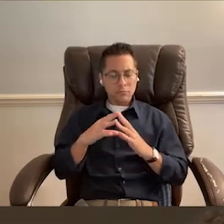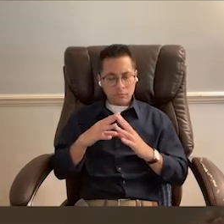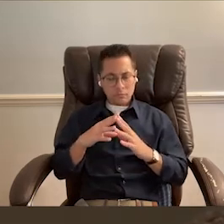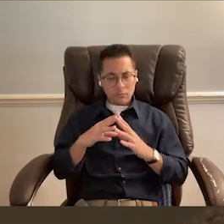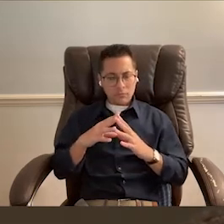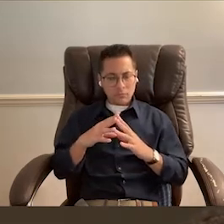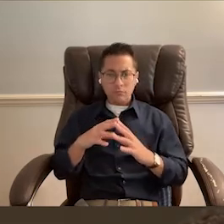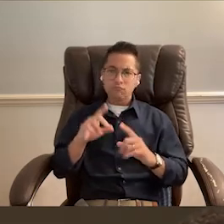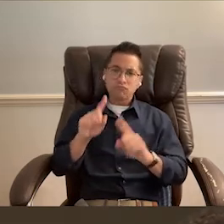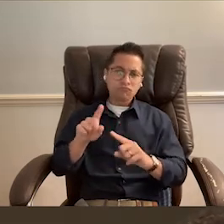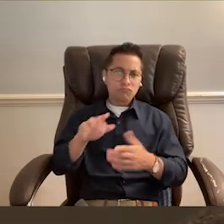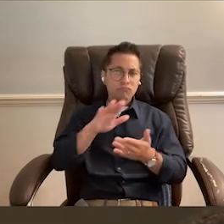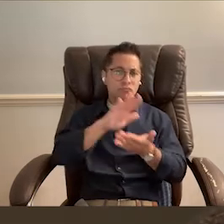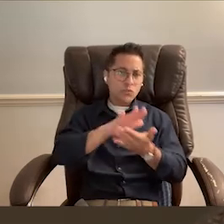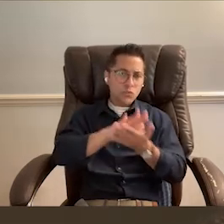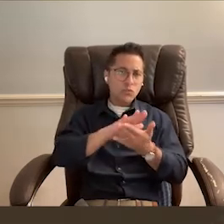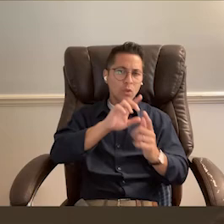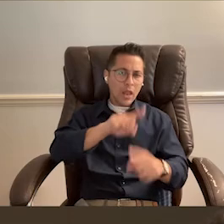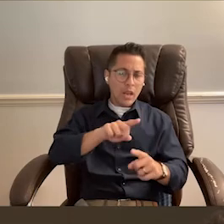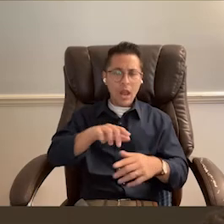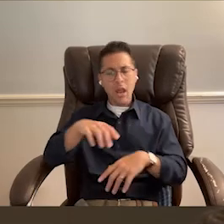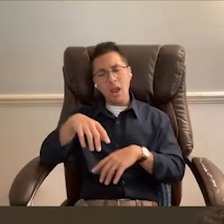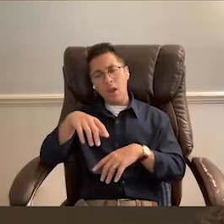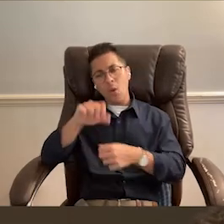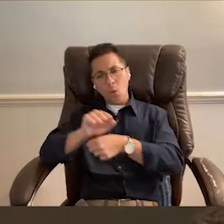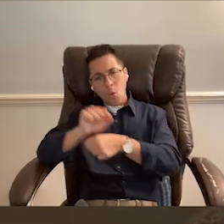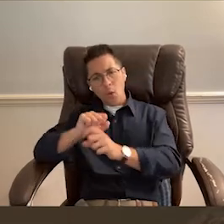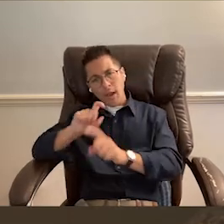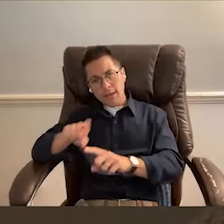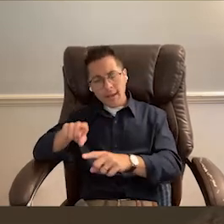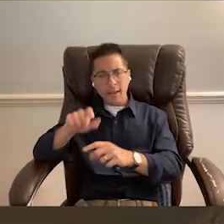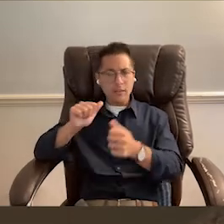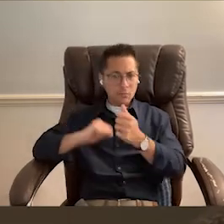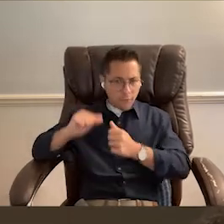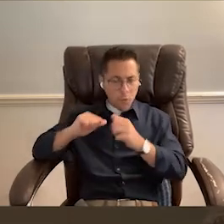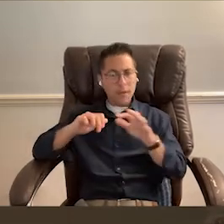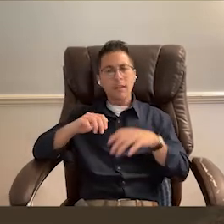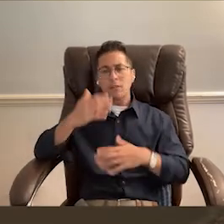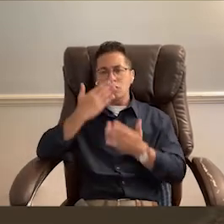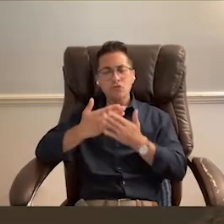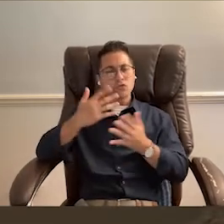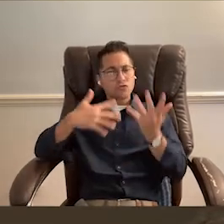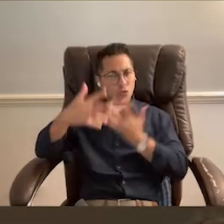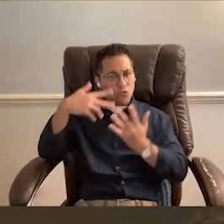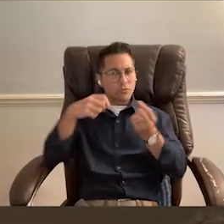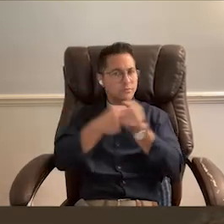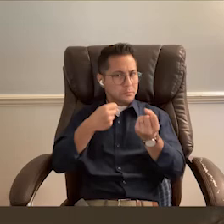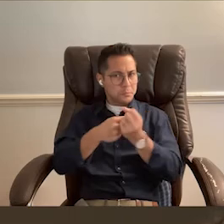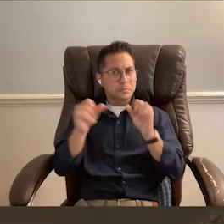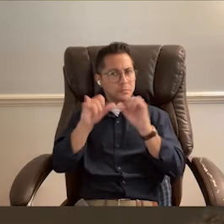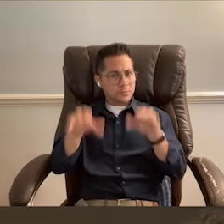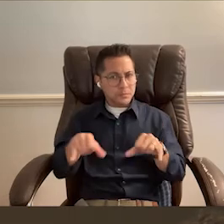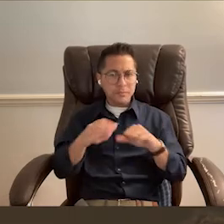parental support, monitoring abuse activities, regular school attendance and academic performance, regular